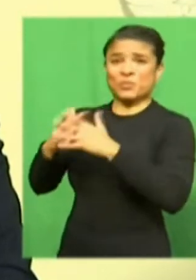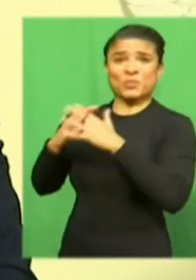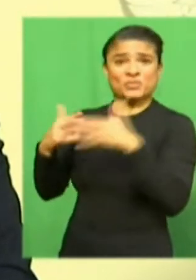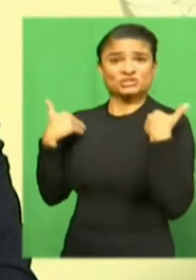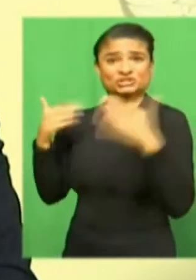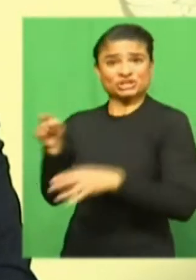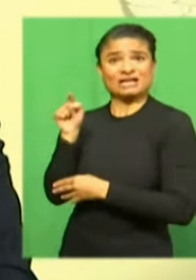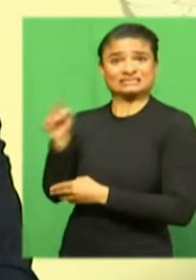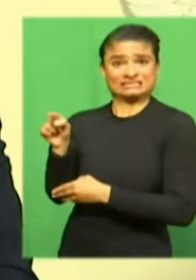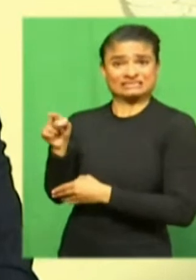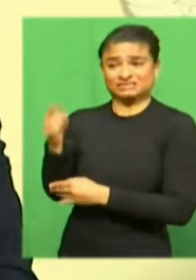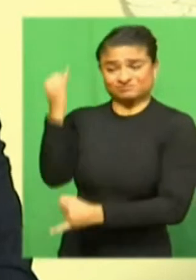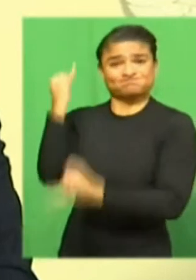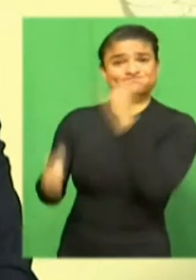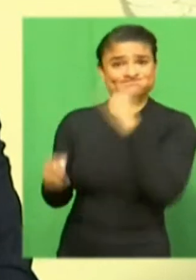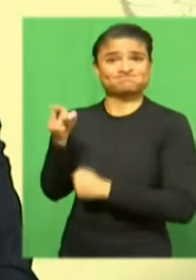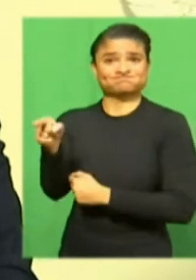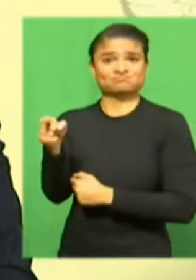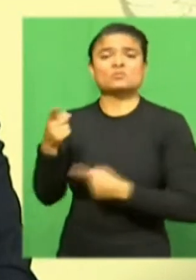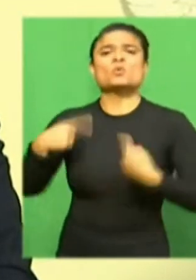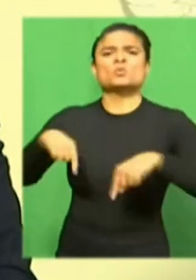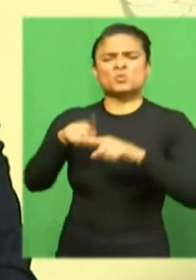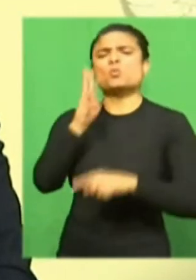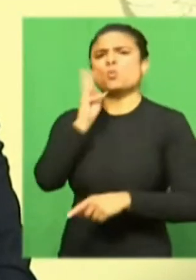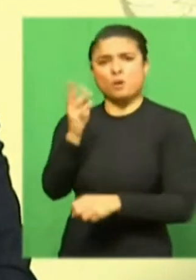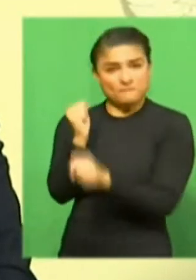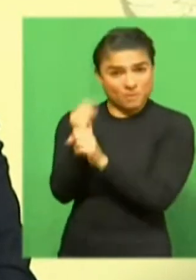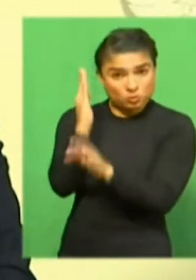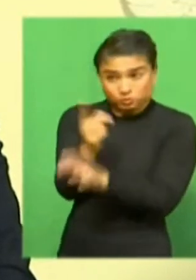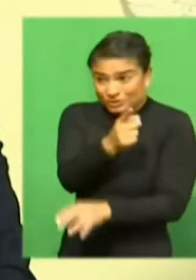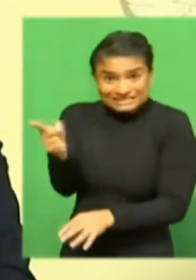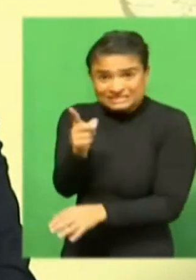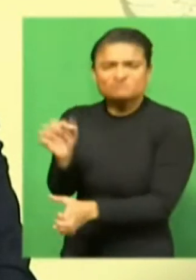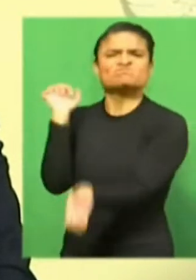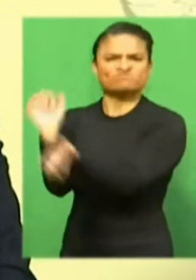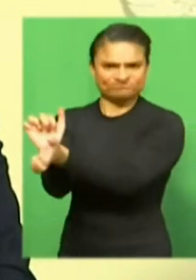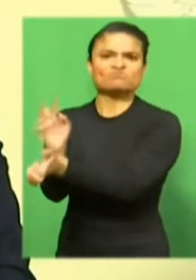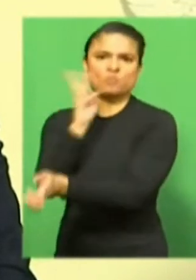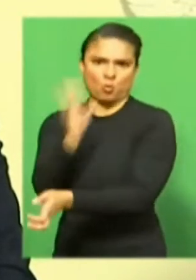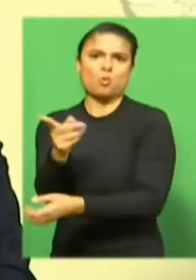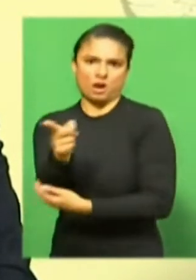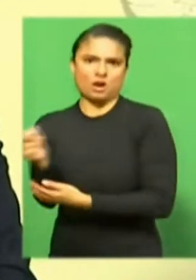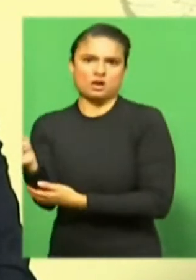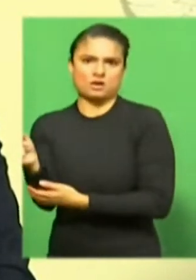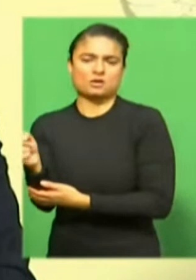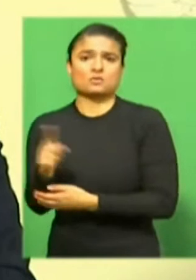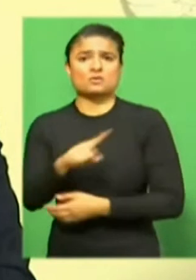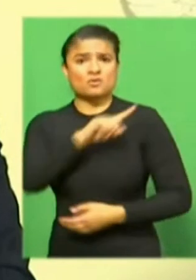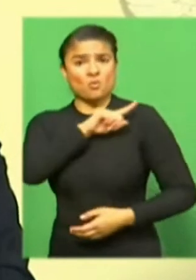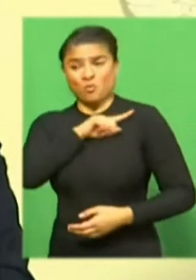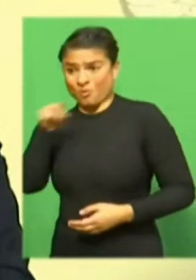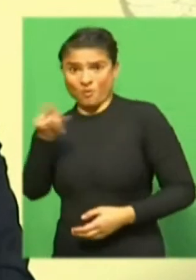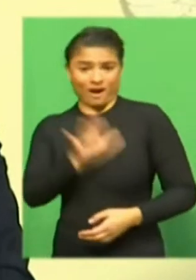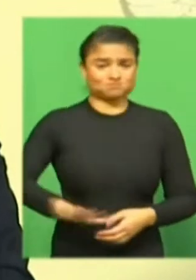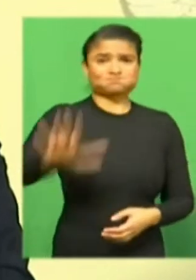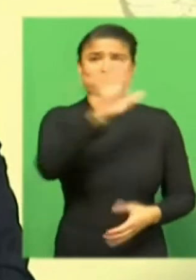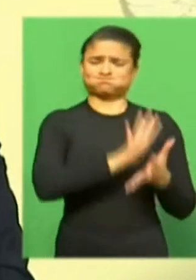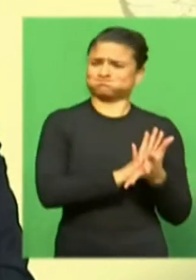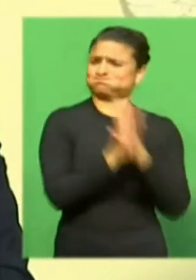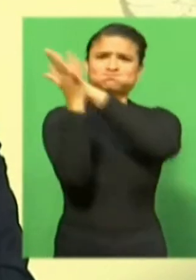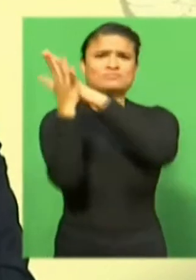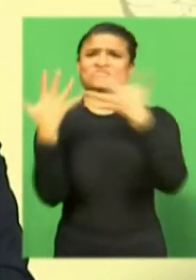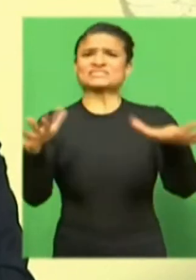that have led to so much destruction and the loss of life. No stone will be left unturned.